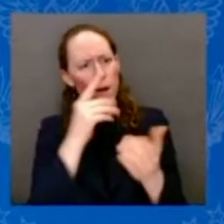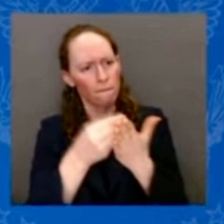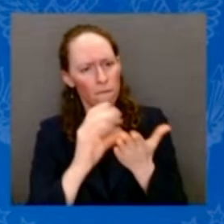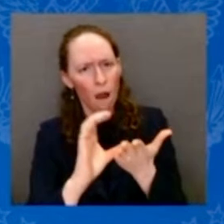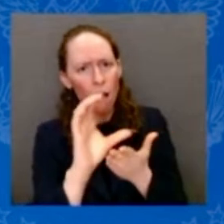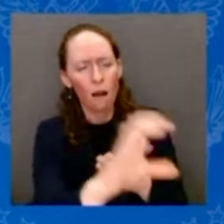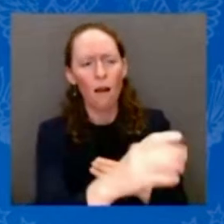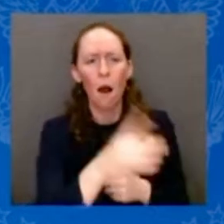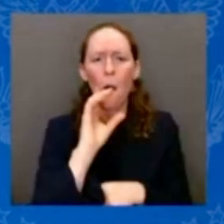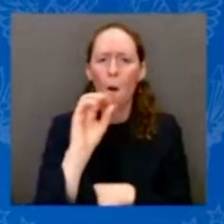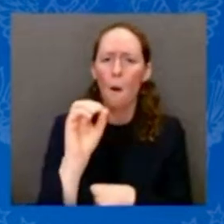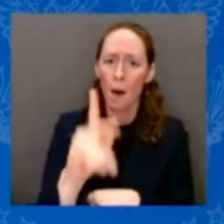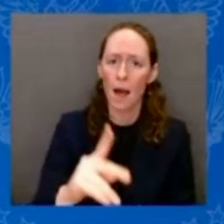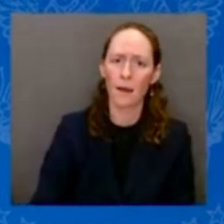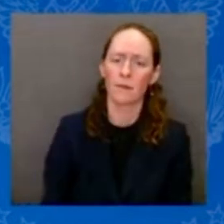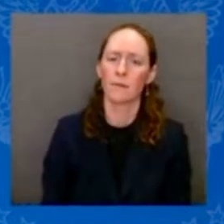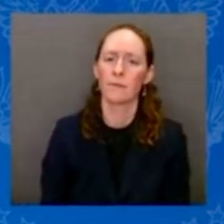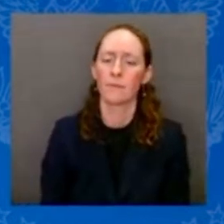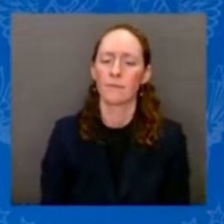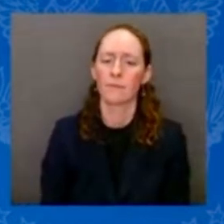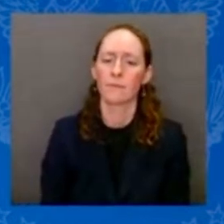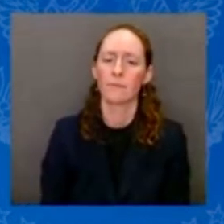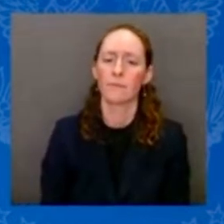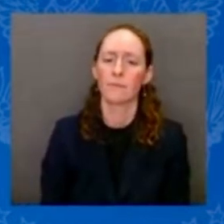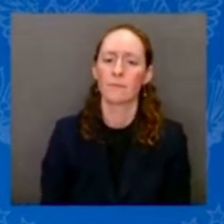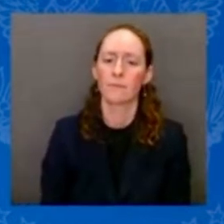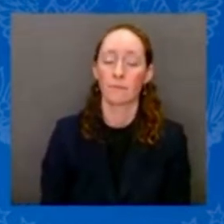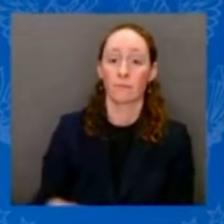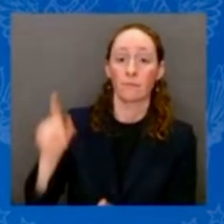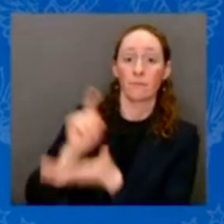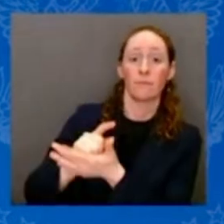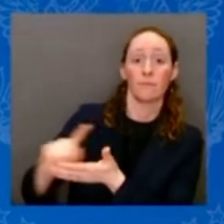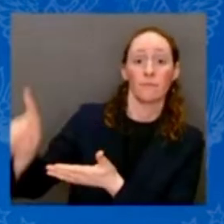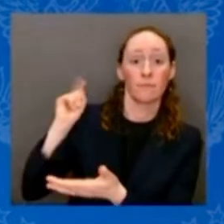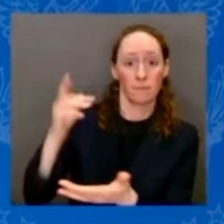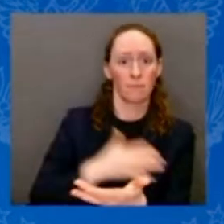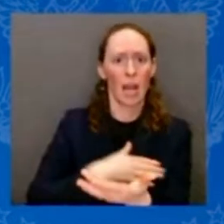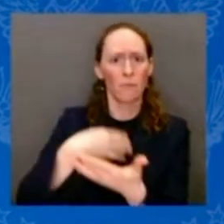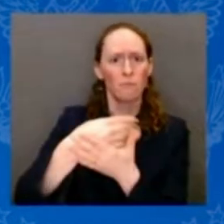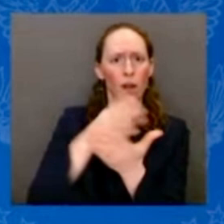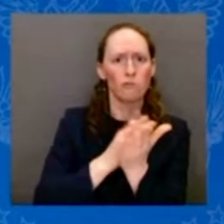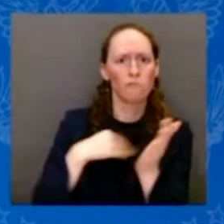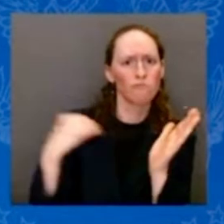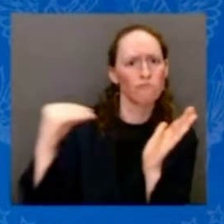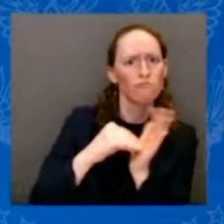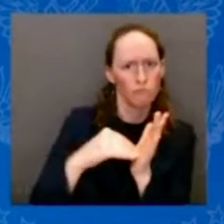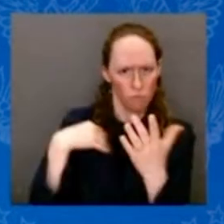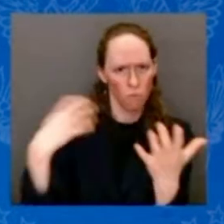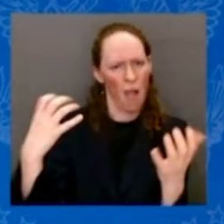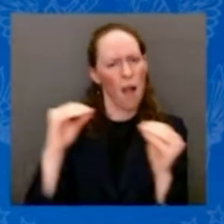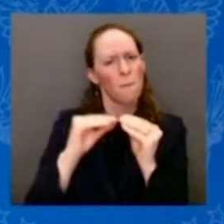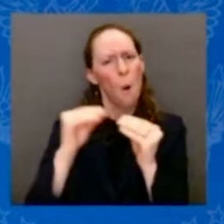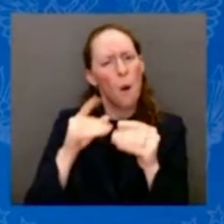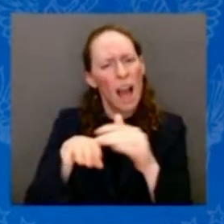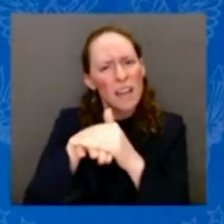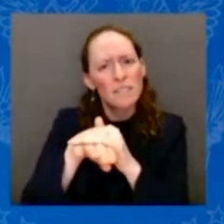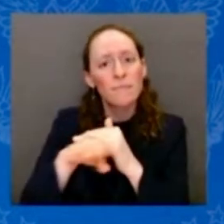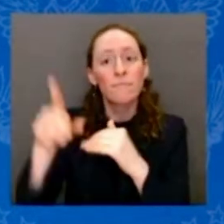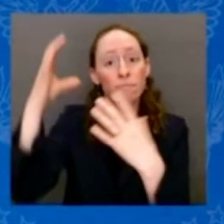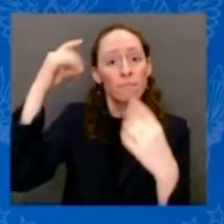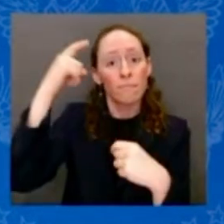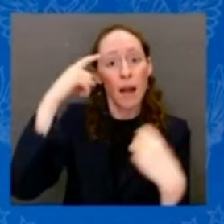we invest more in safer communities and expand access to mental health services for those affected by gun violence.